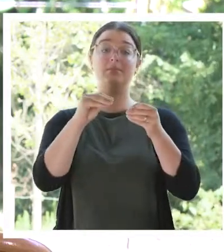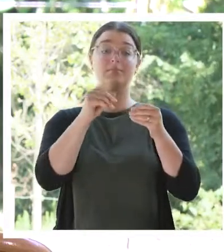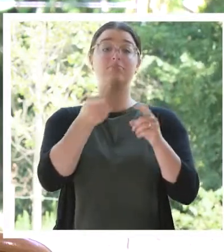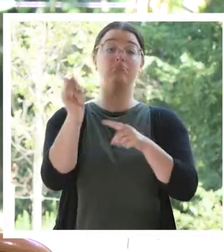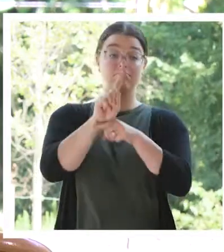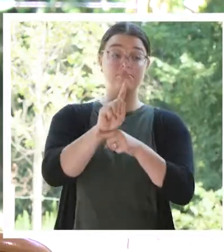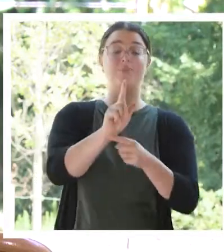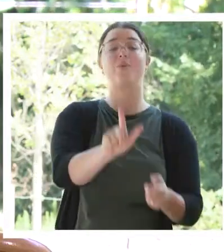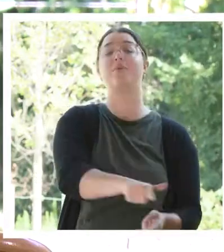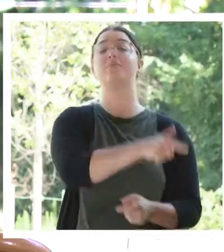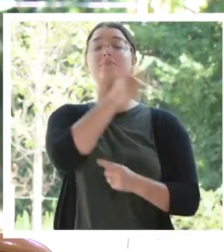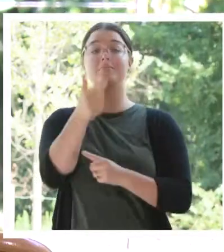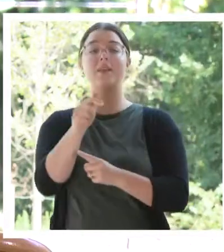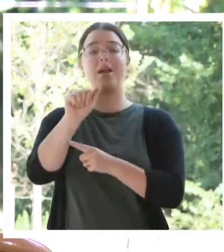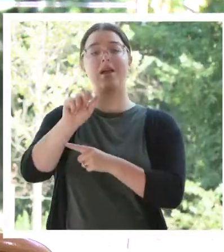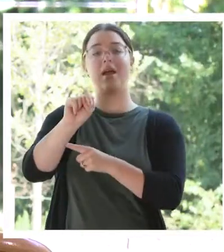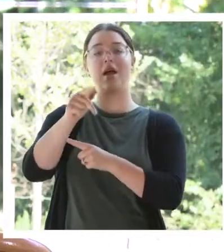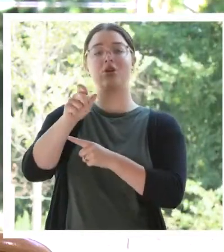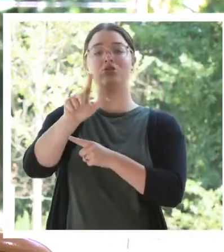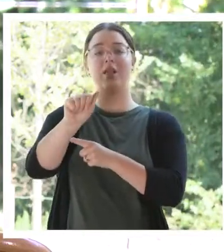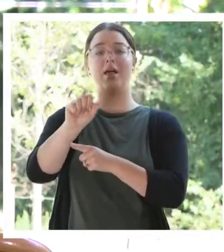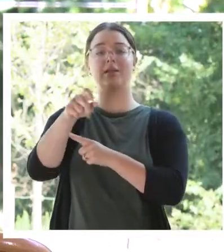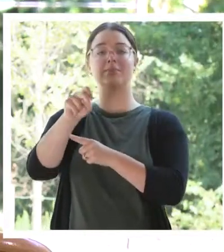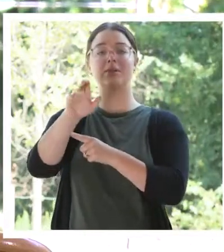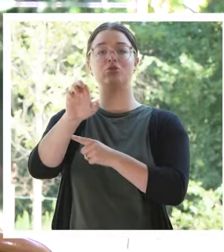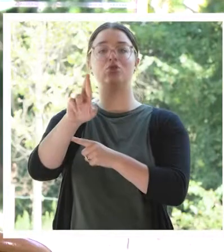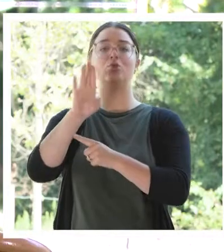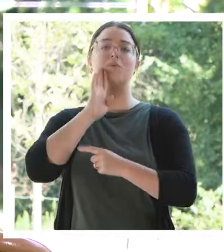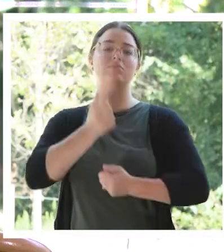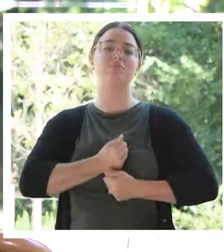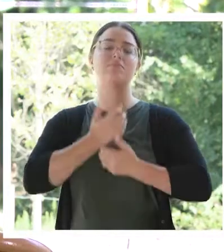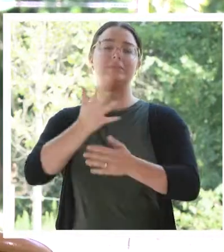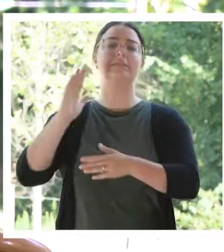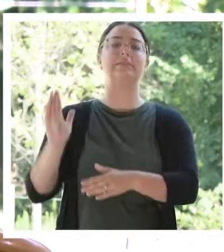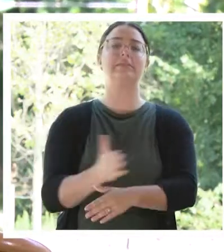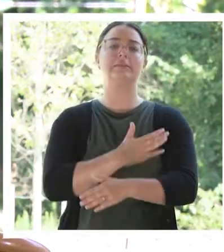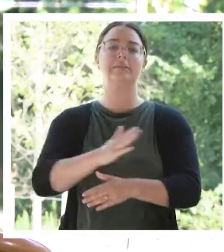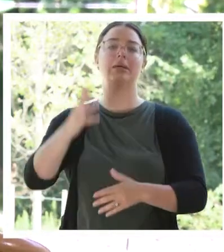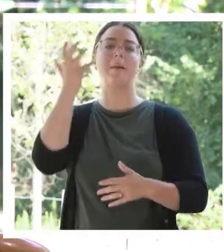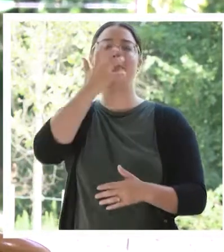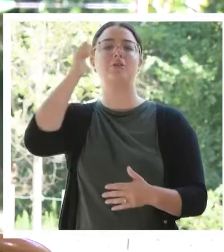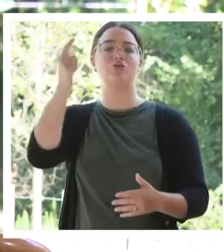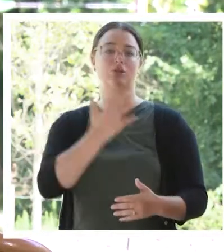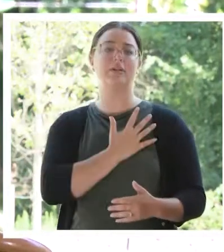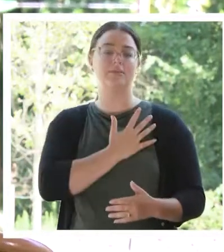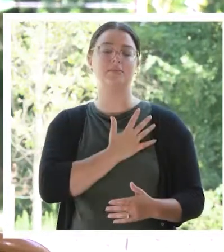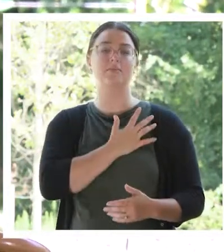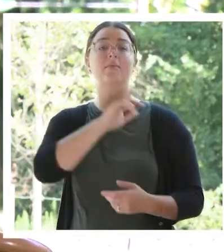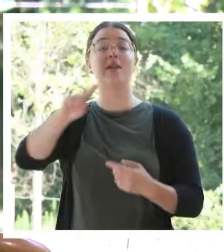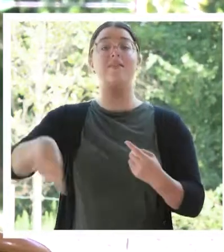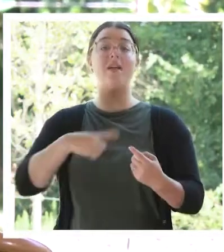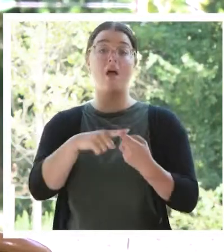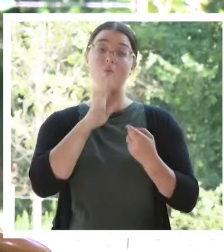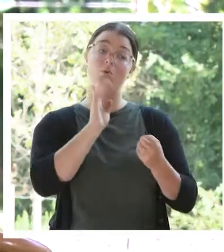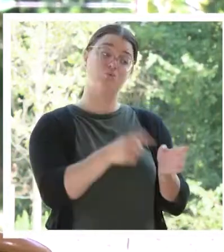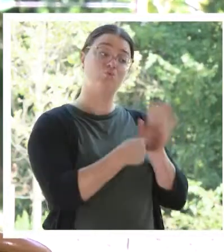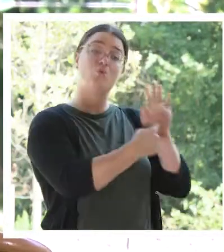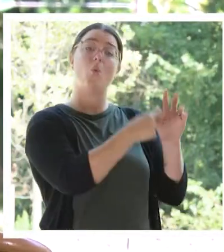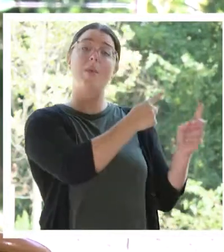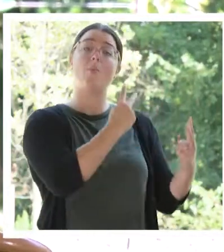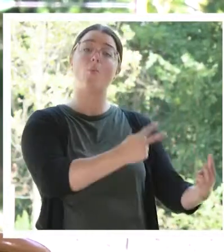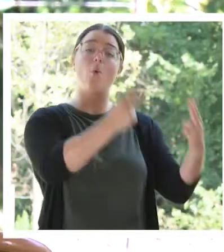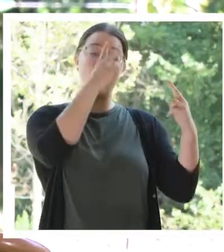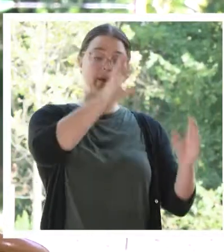us to her rendition of Amazing Grace, and then we will unveil the memorial. Everyone will have an opportunity to view the